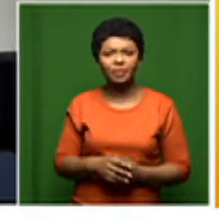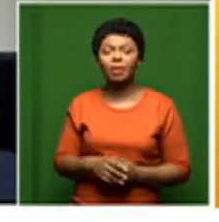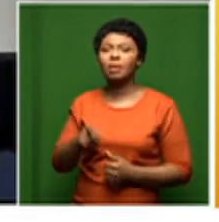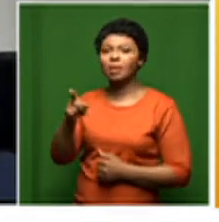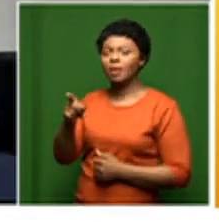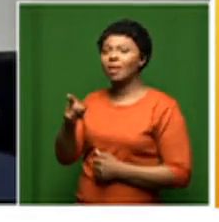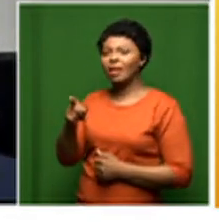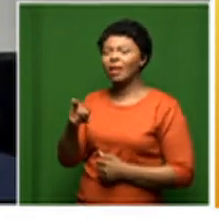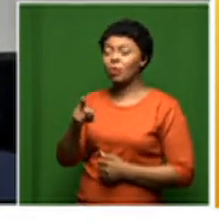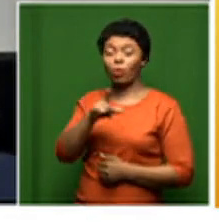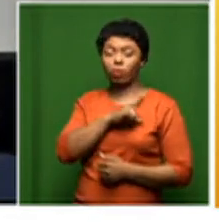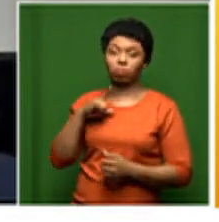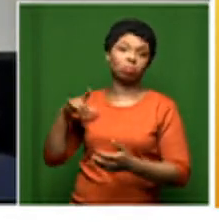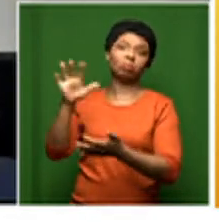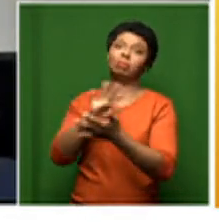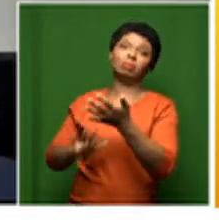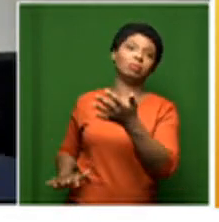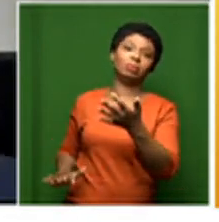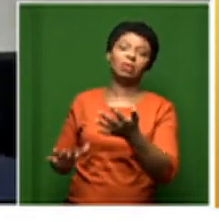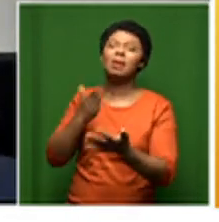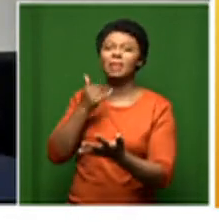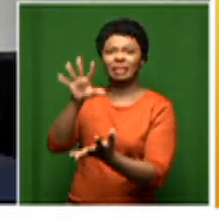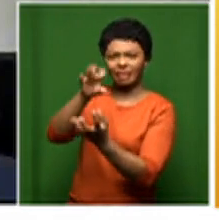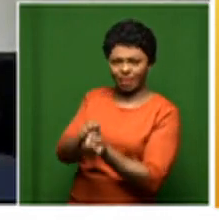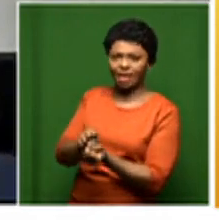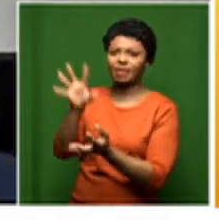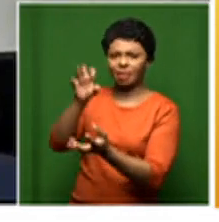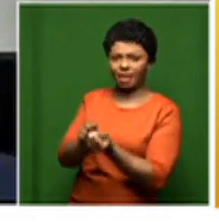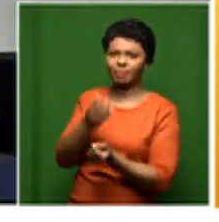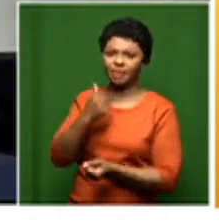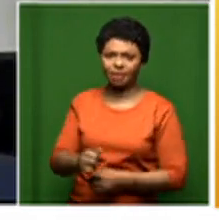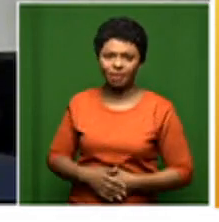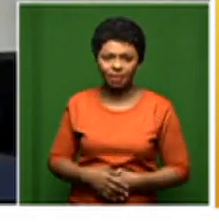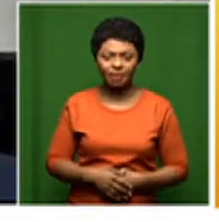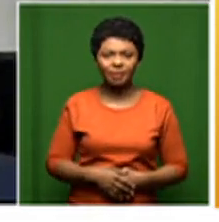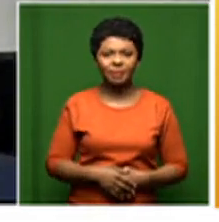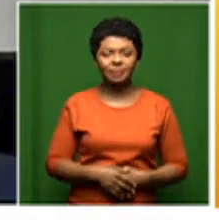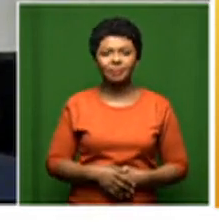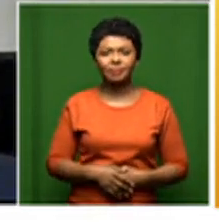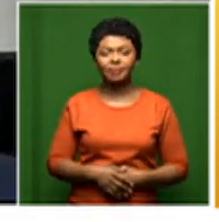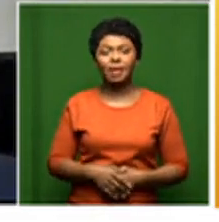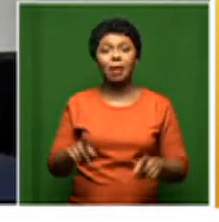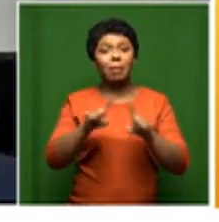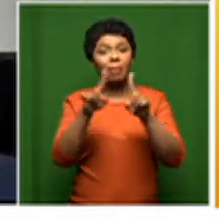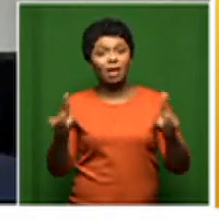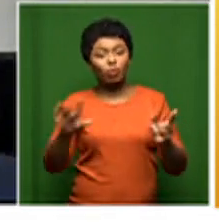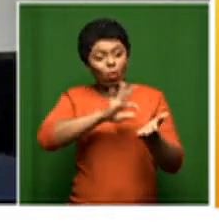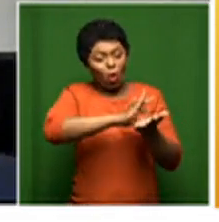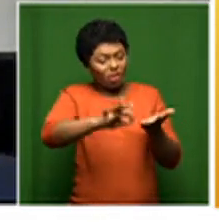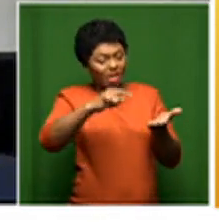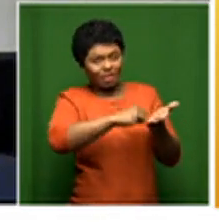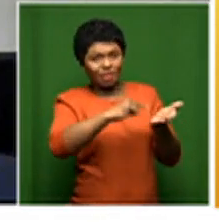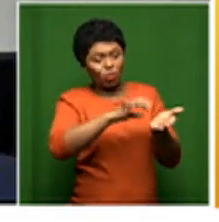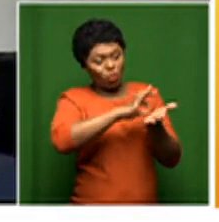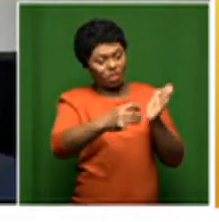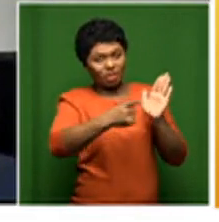Sure, that's quite a long discussion. Well, it is. If you could summarize it for us, we don't have time. So, yeah. But basically, yeah. In this contract, what the